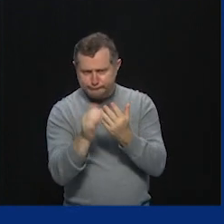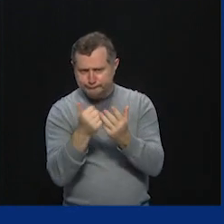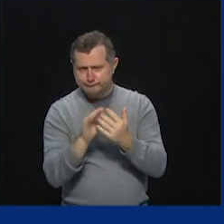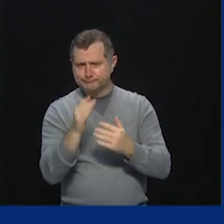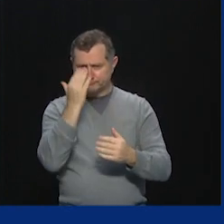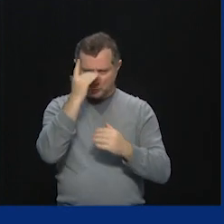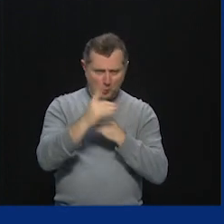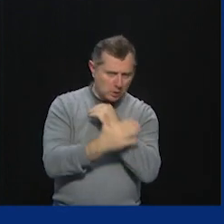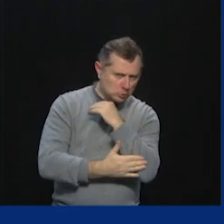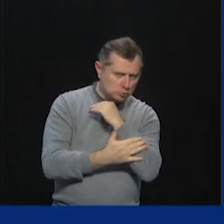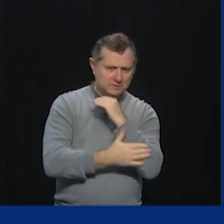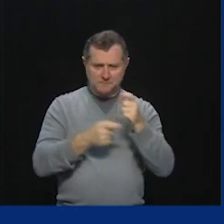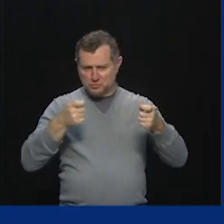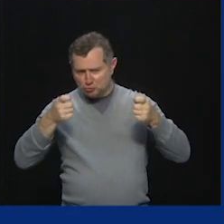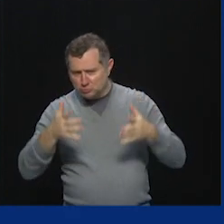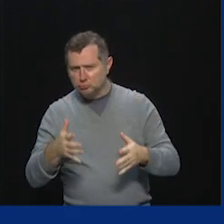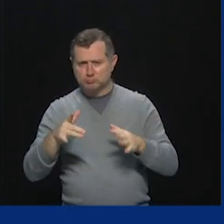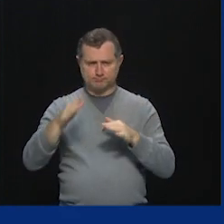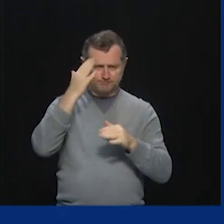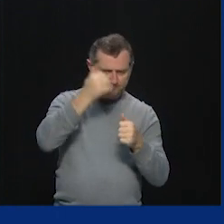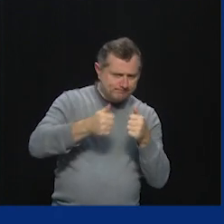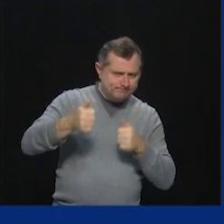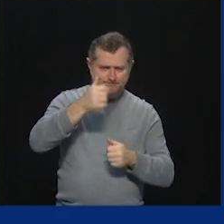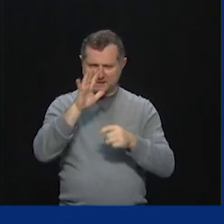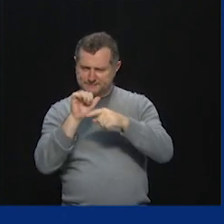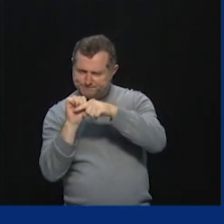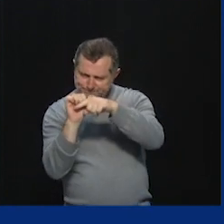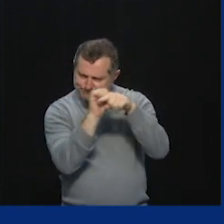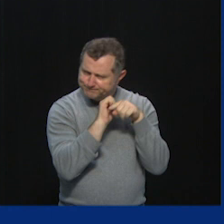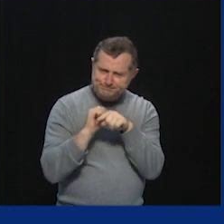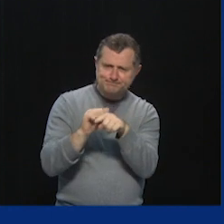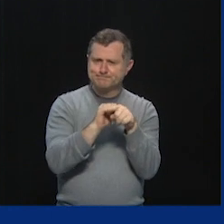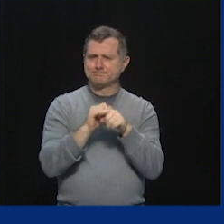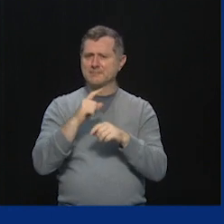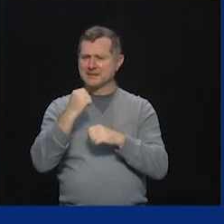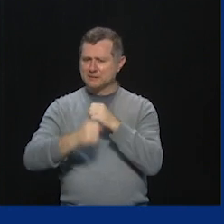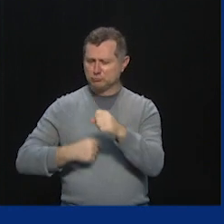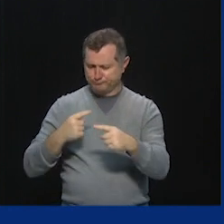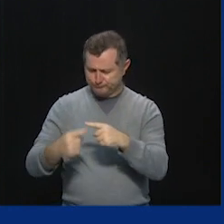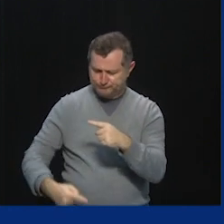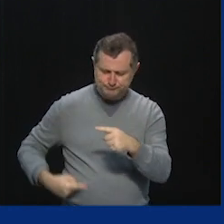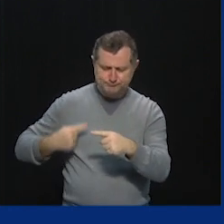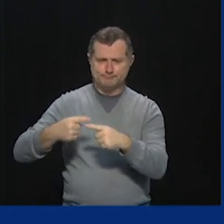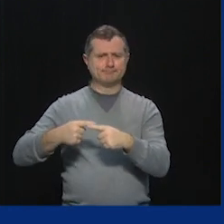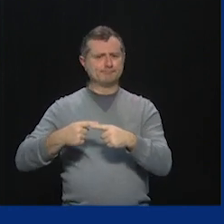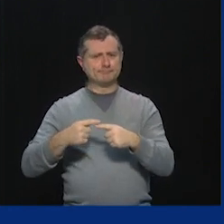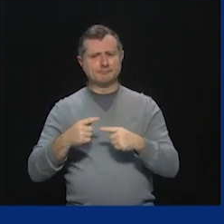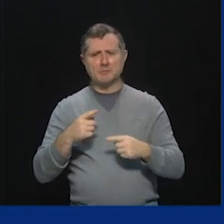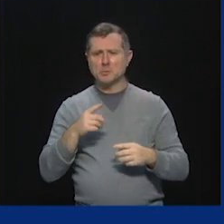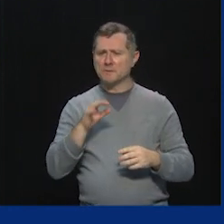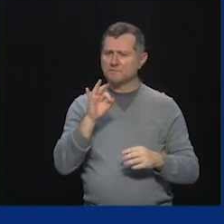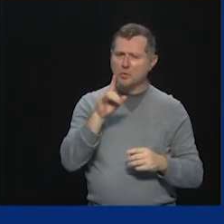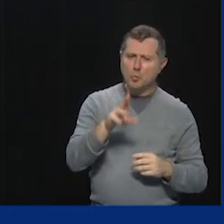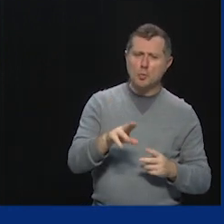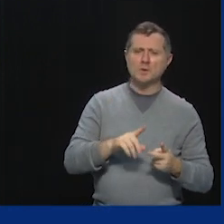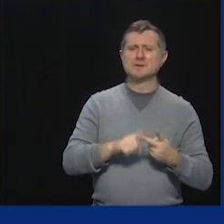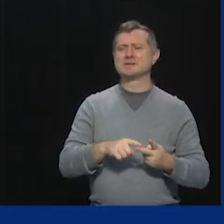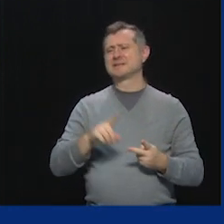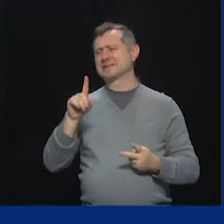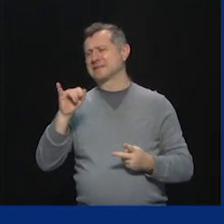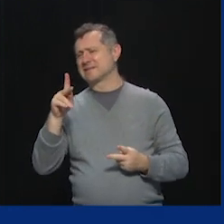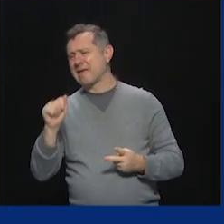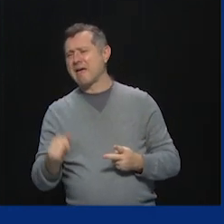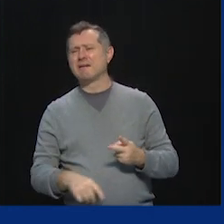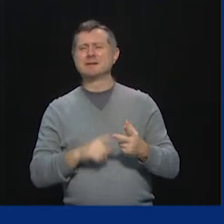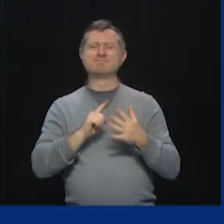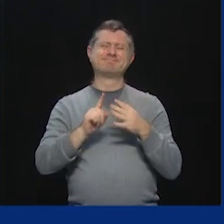do nothing but train for this year round. They are ready for this. They've done flus, they've been Zika, they've done every other virus that's been out there, and they want to be